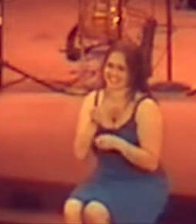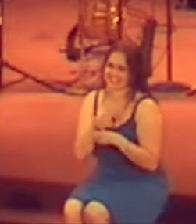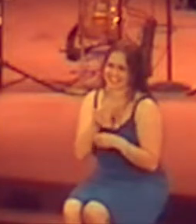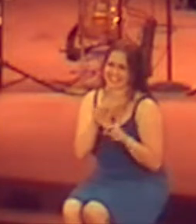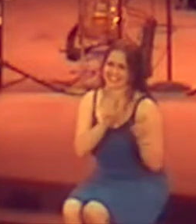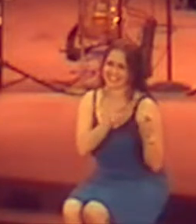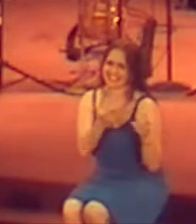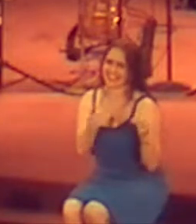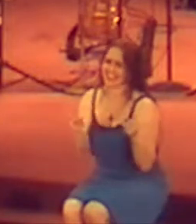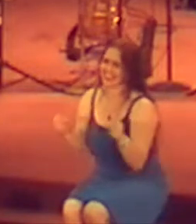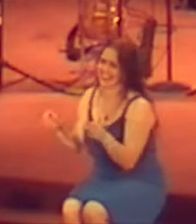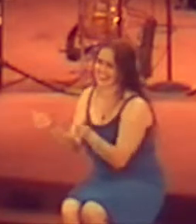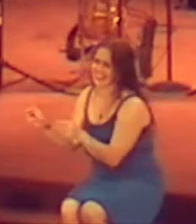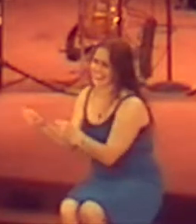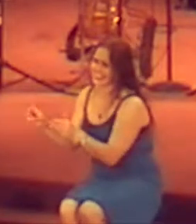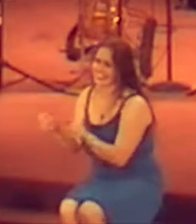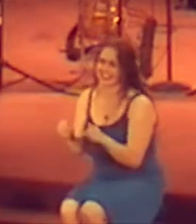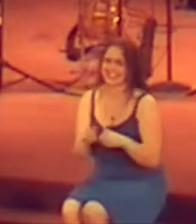thank you.